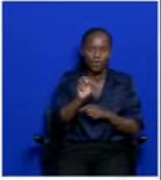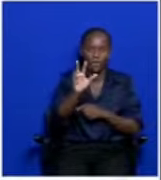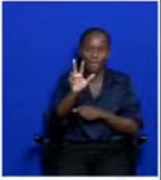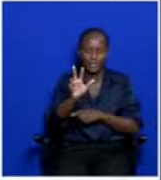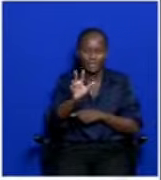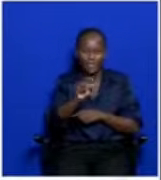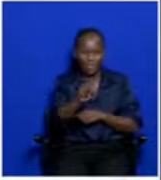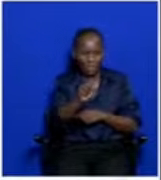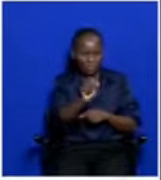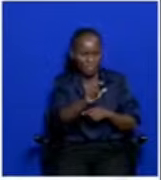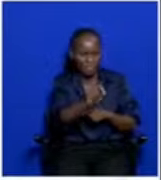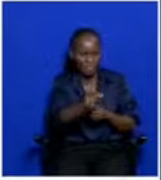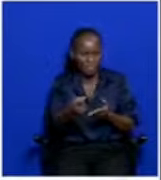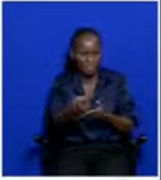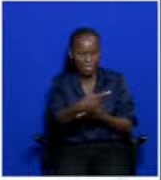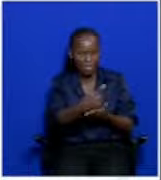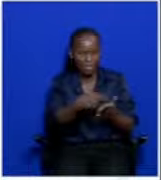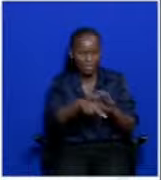that part